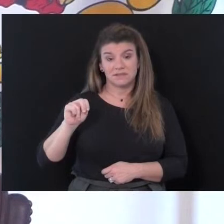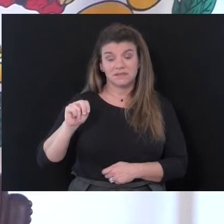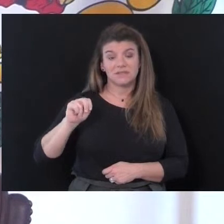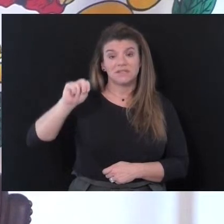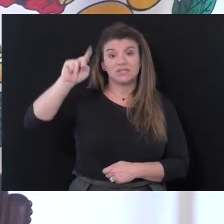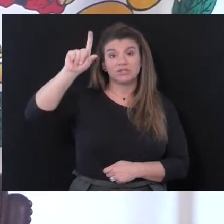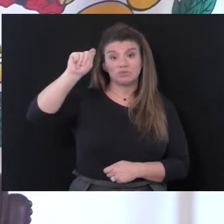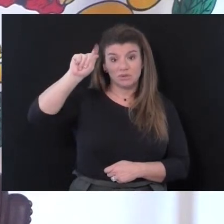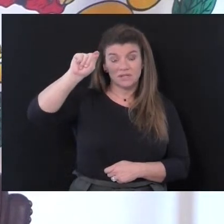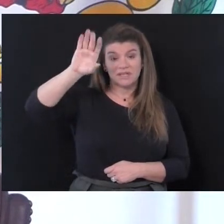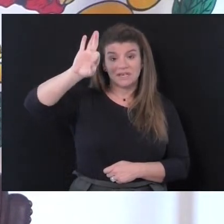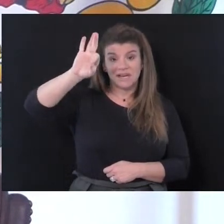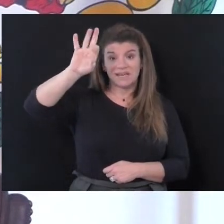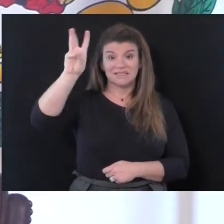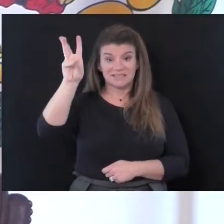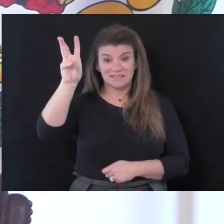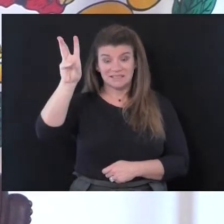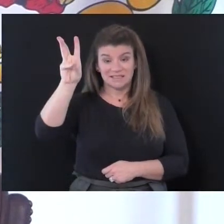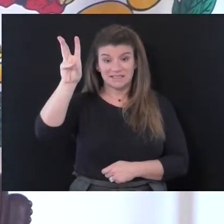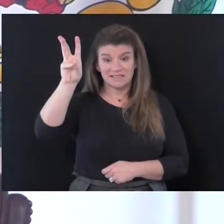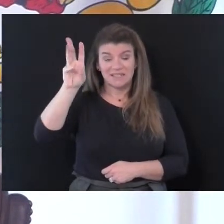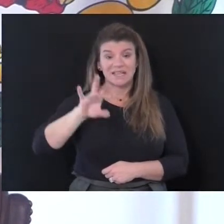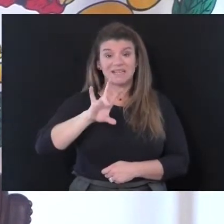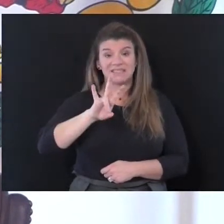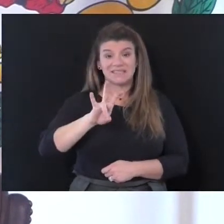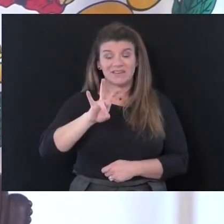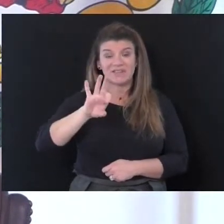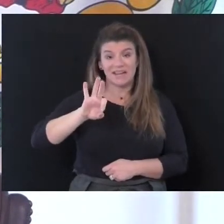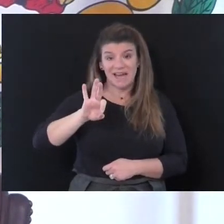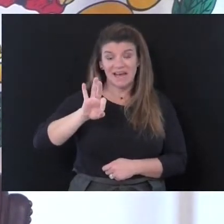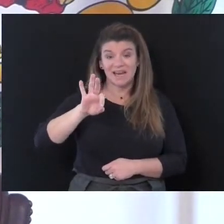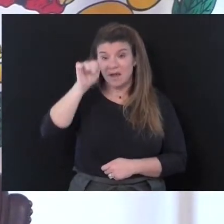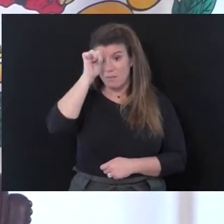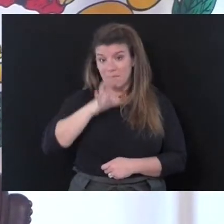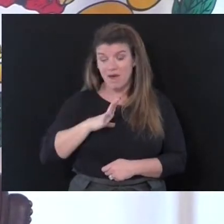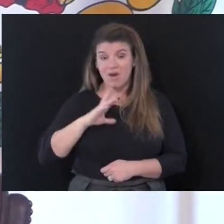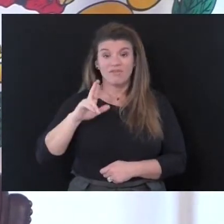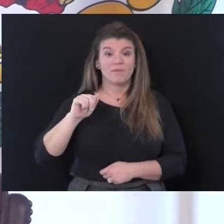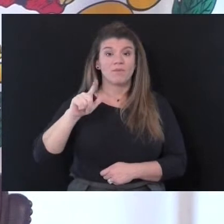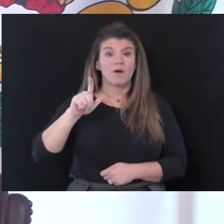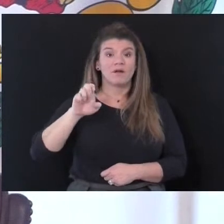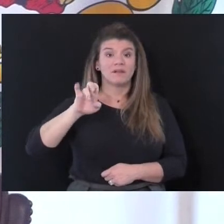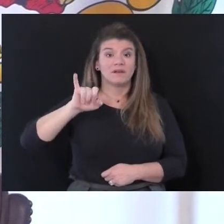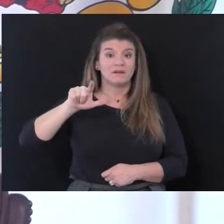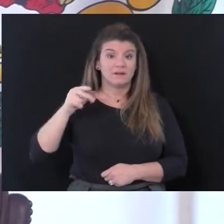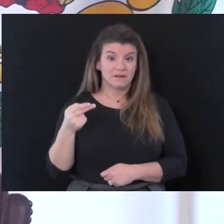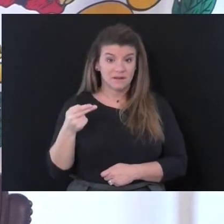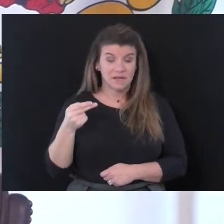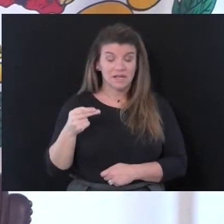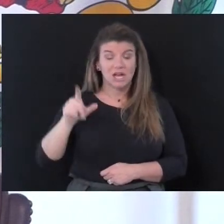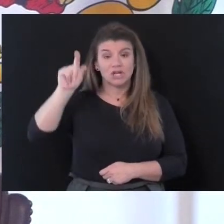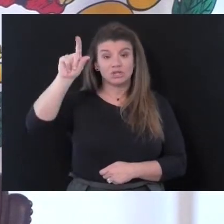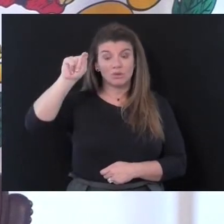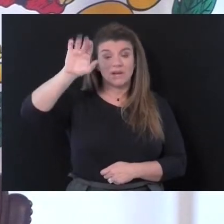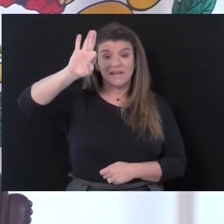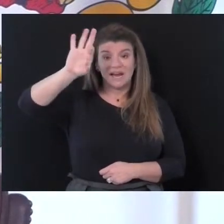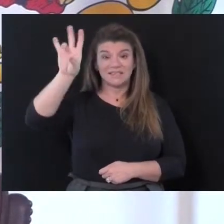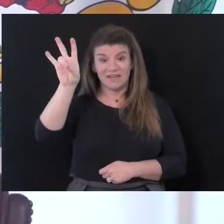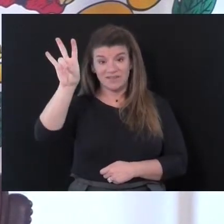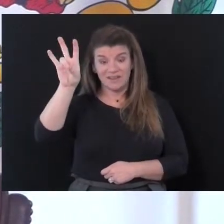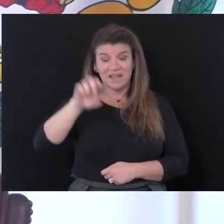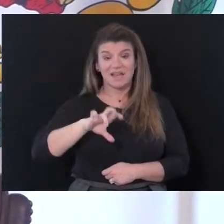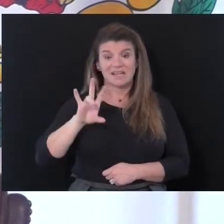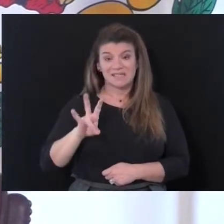Our 2096th death, a 79-year-old male from Raleigh County. Our 2097th